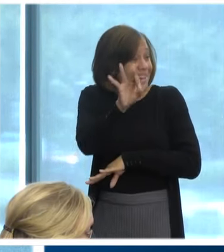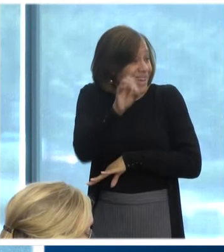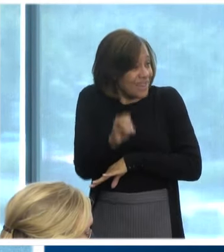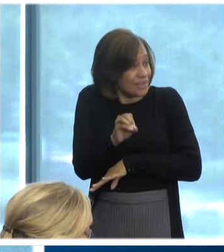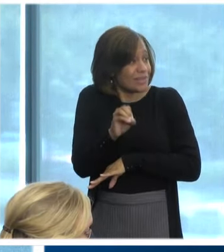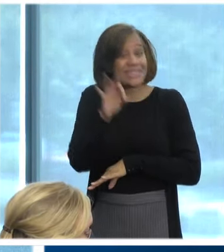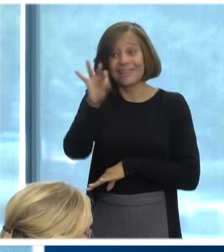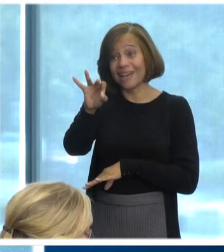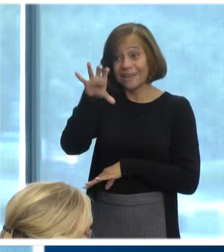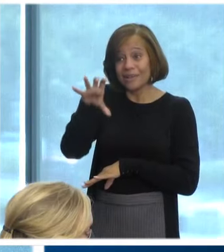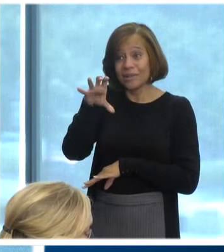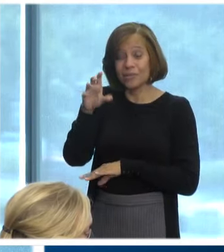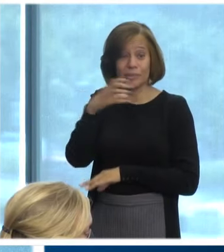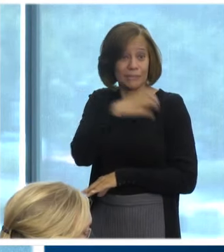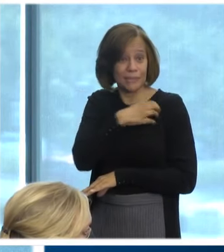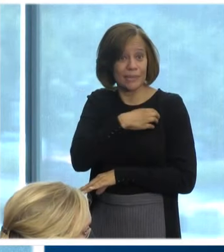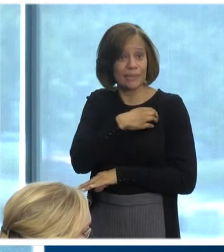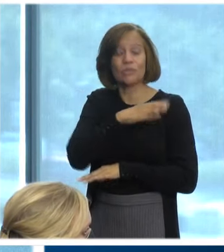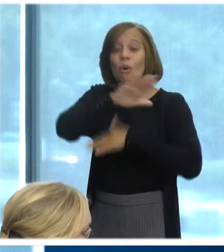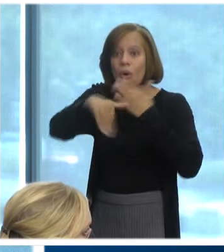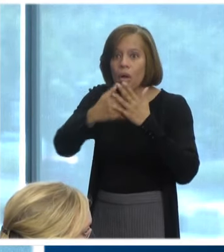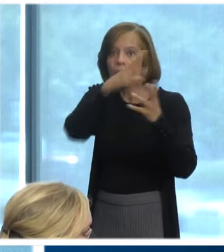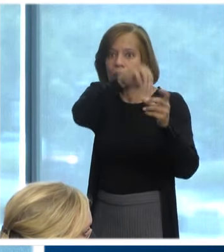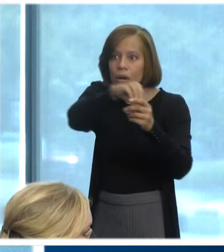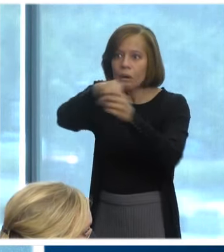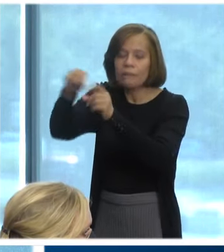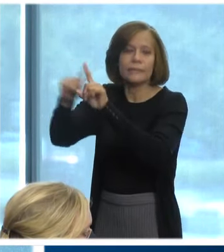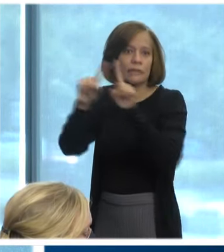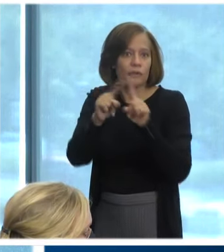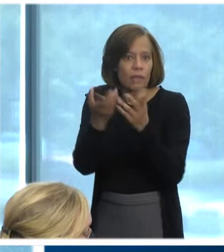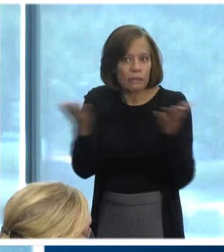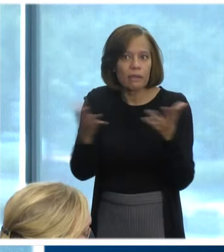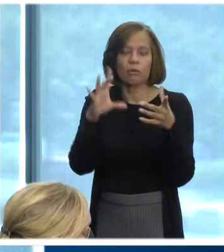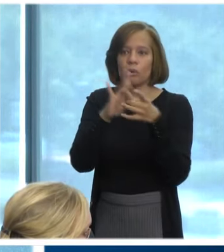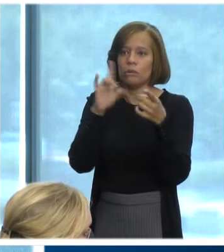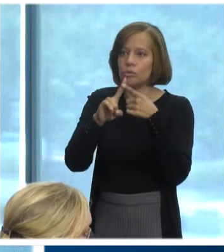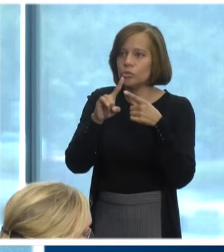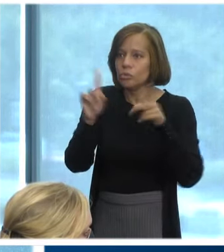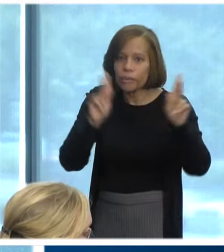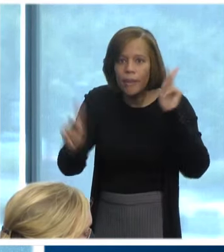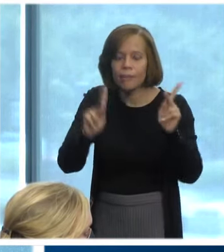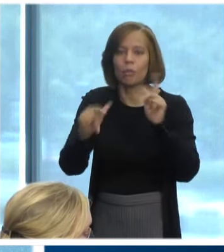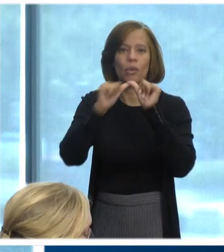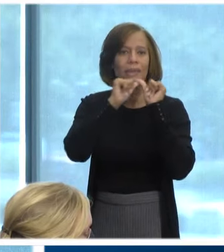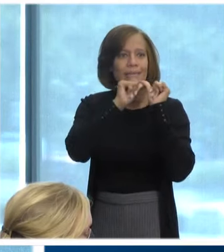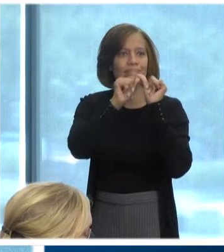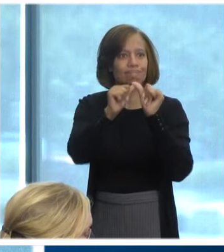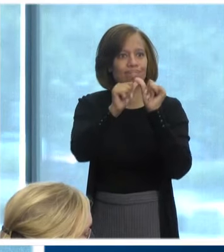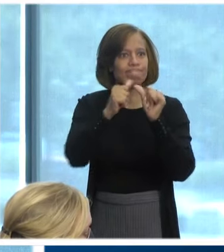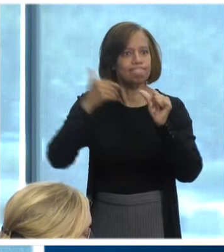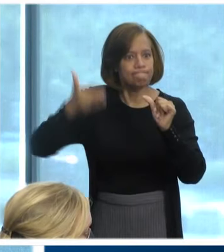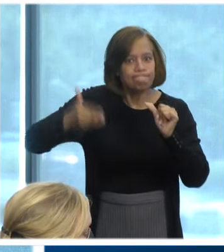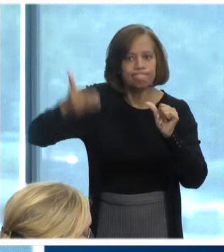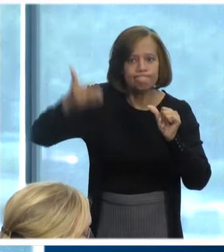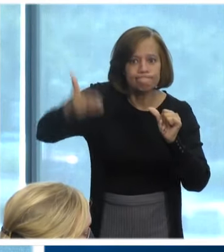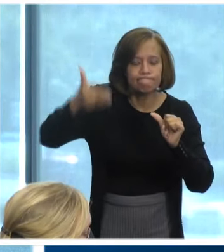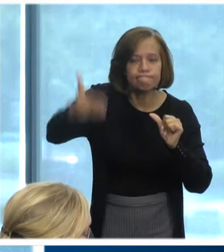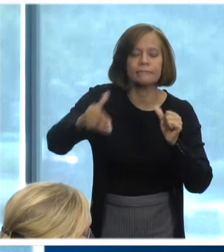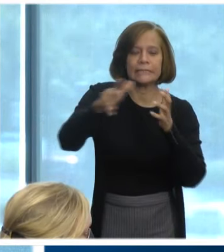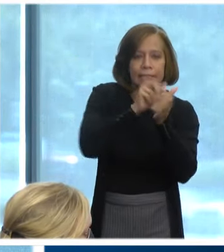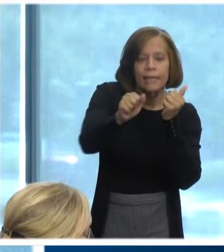in the city of Columbus, all engaged in interactions with the public, with this level of sustained damage and looting going